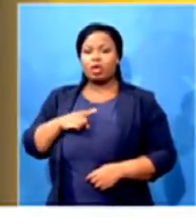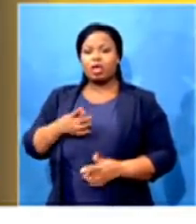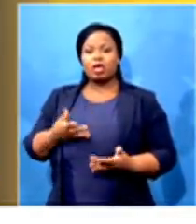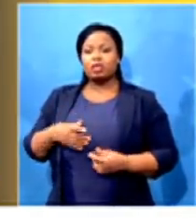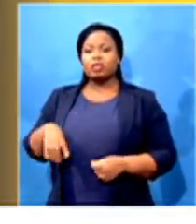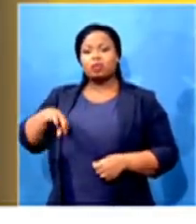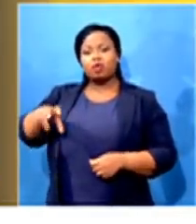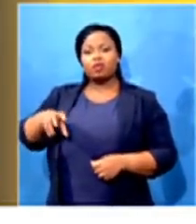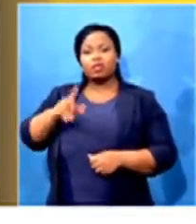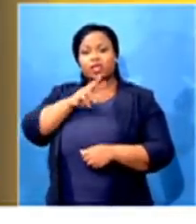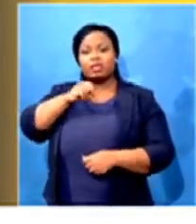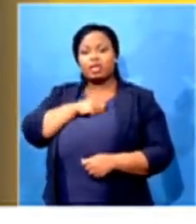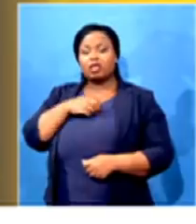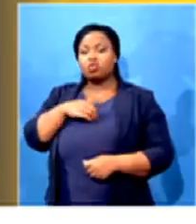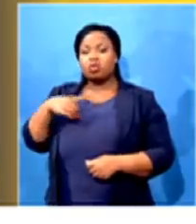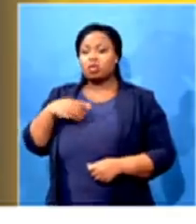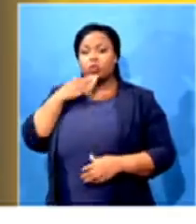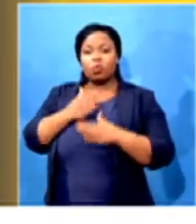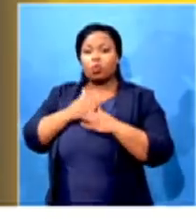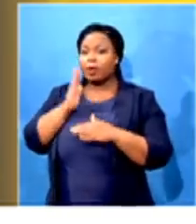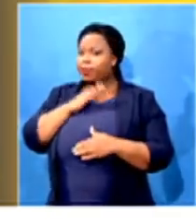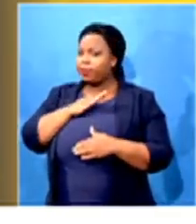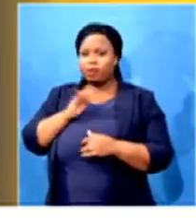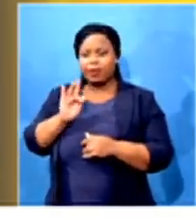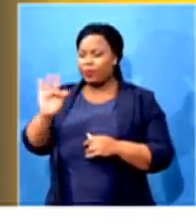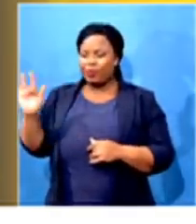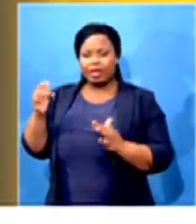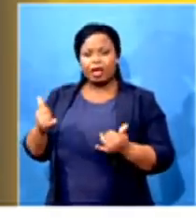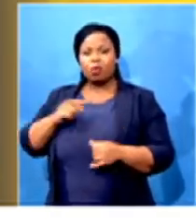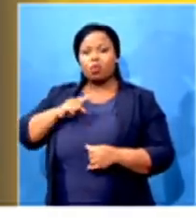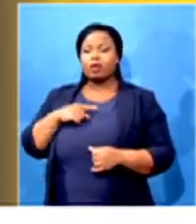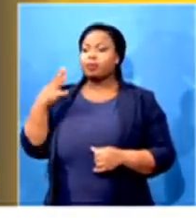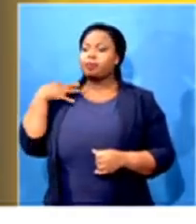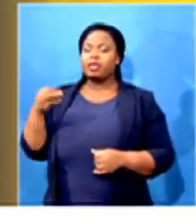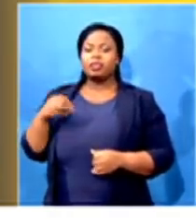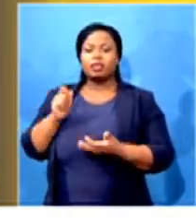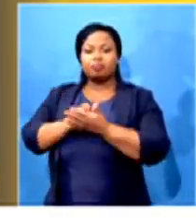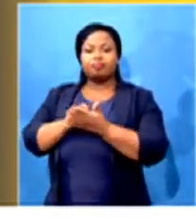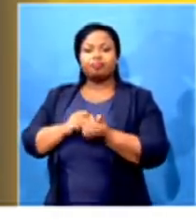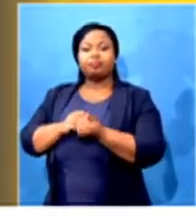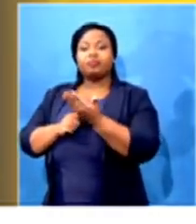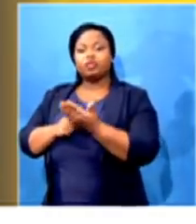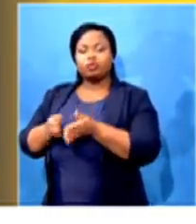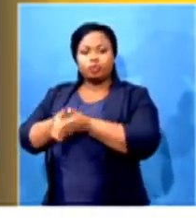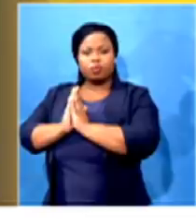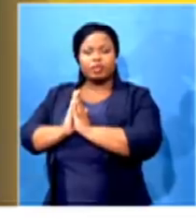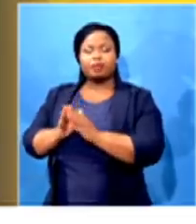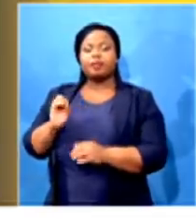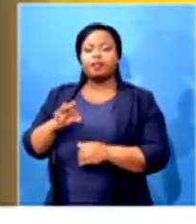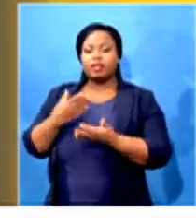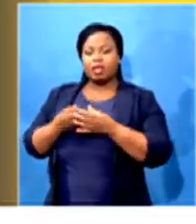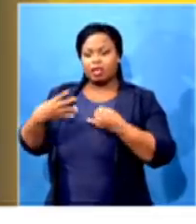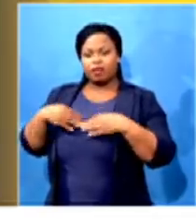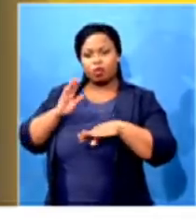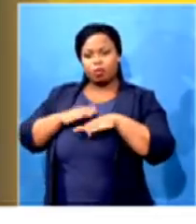in the province of KwaZulu-Natal. In fact, we have just written to the minister to request him to give us more